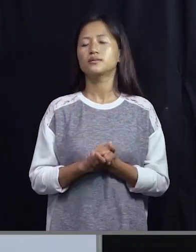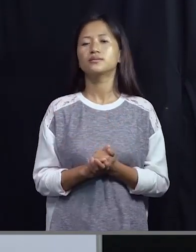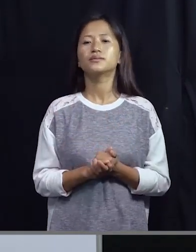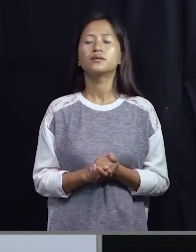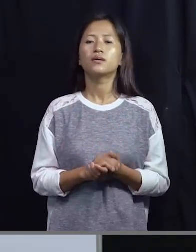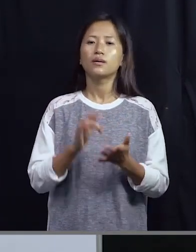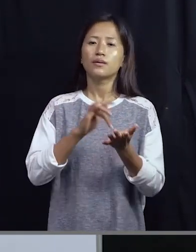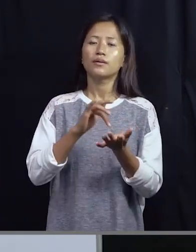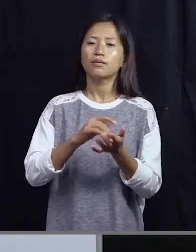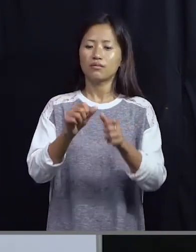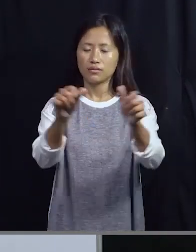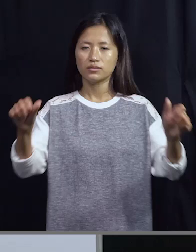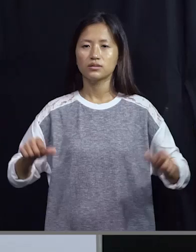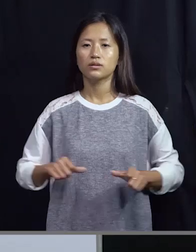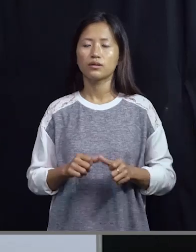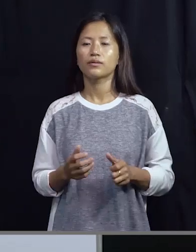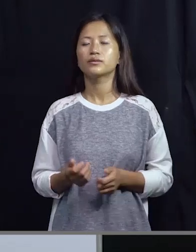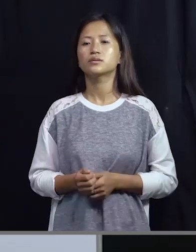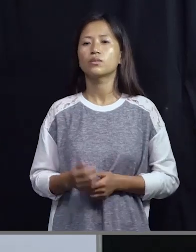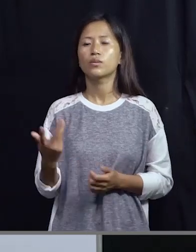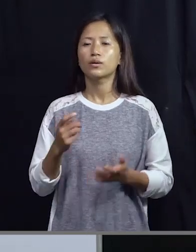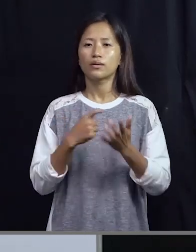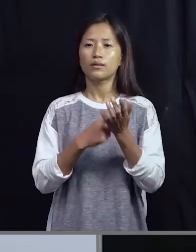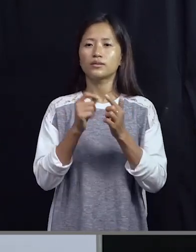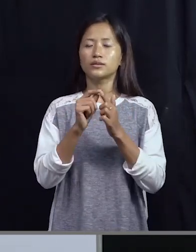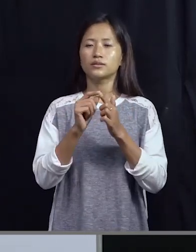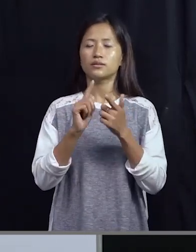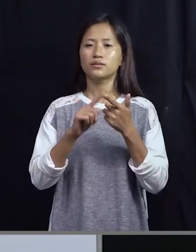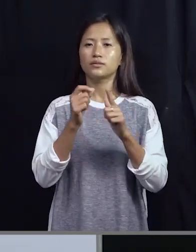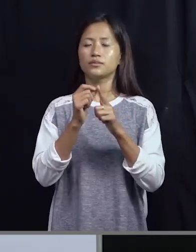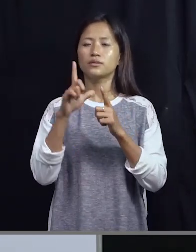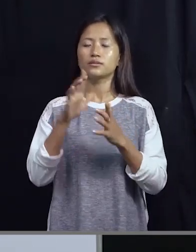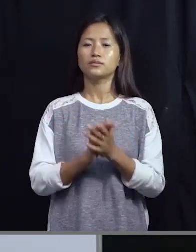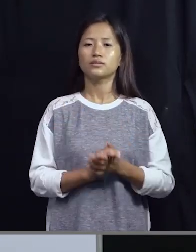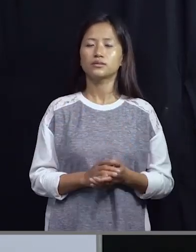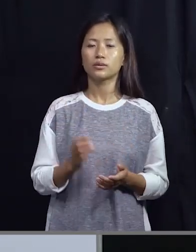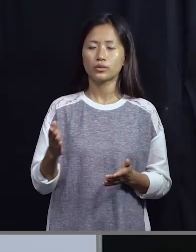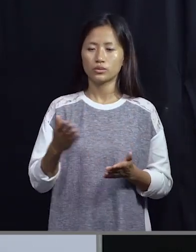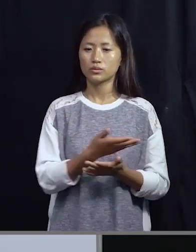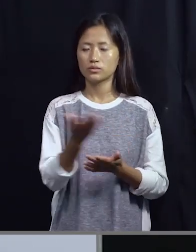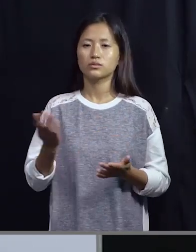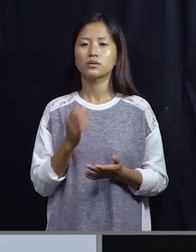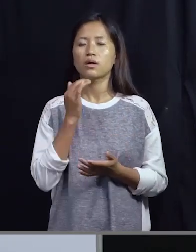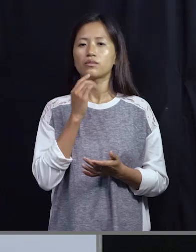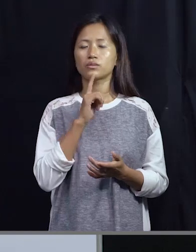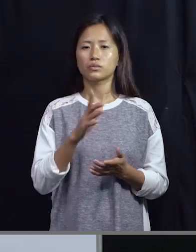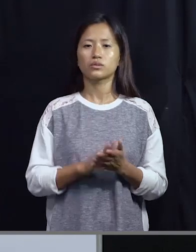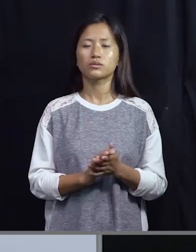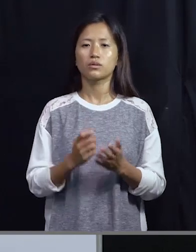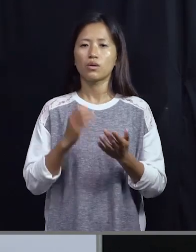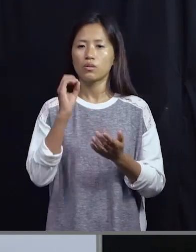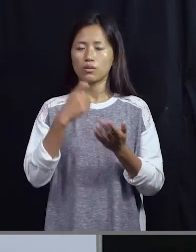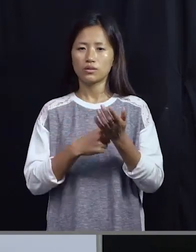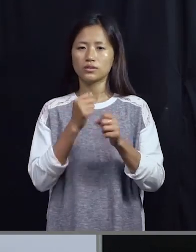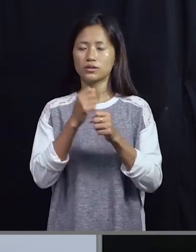those places or those areas where replication of DNA starts, they're also known as origin of